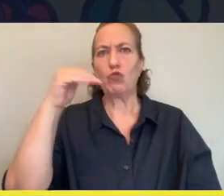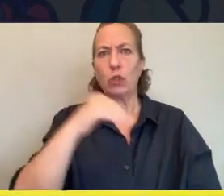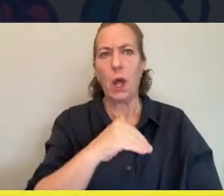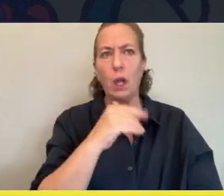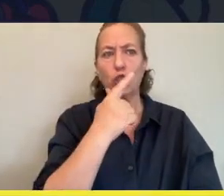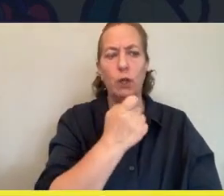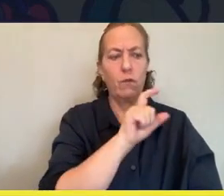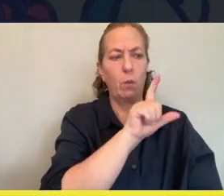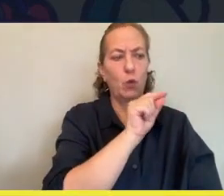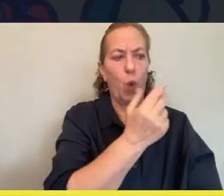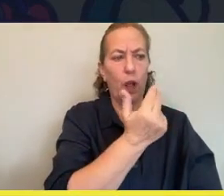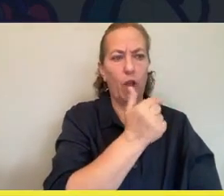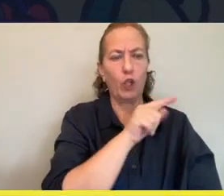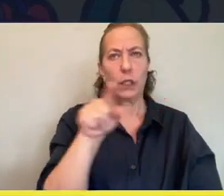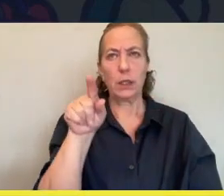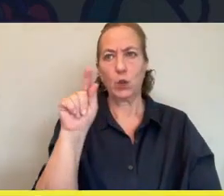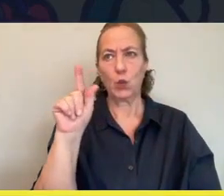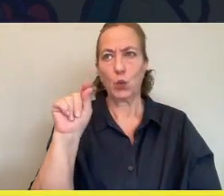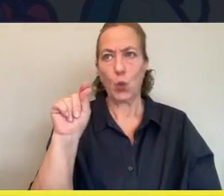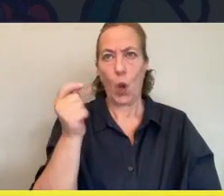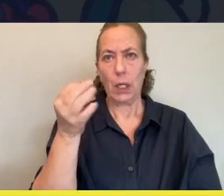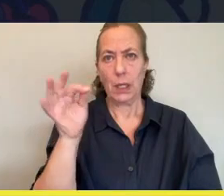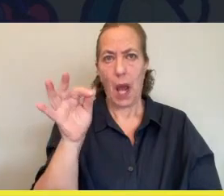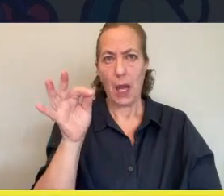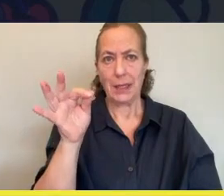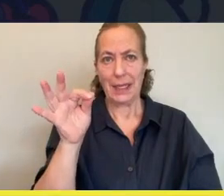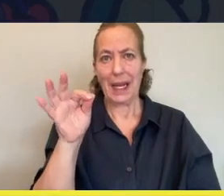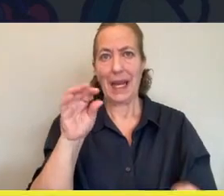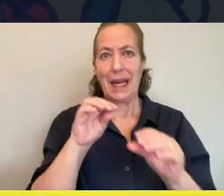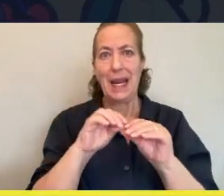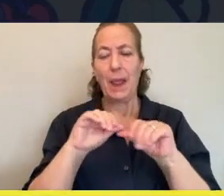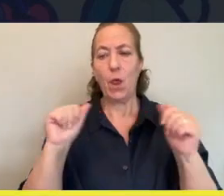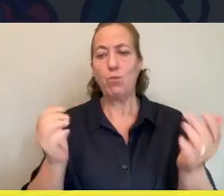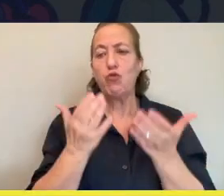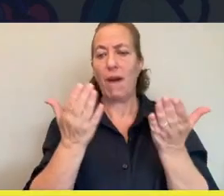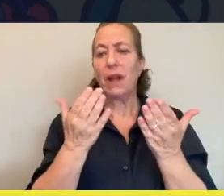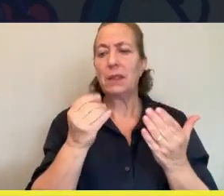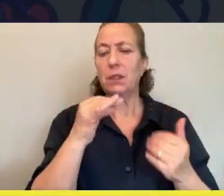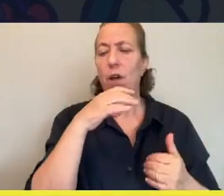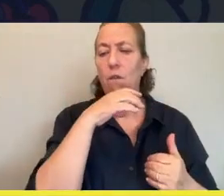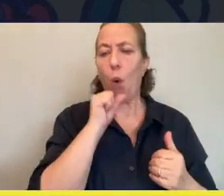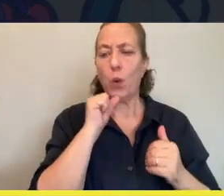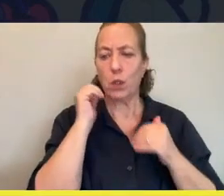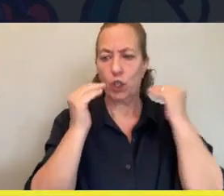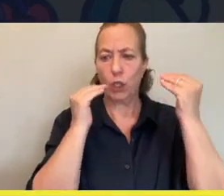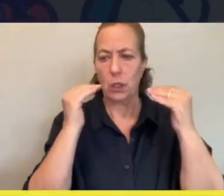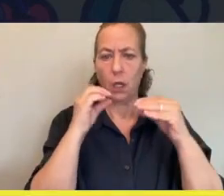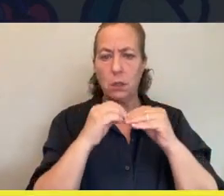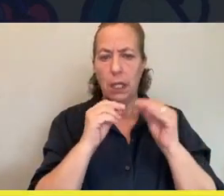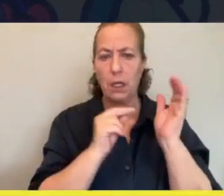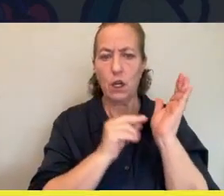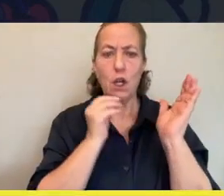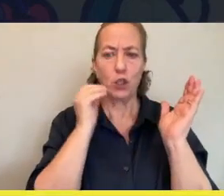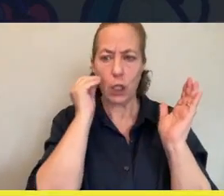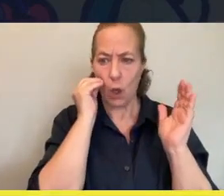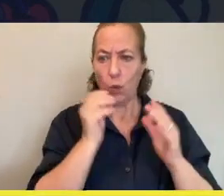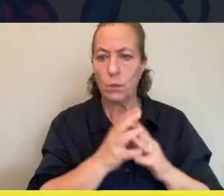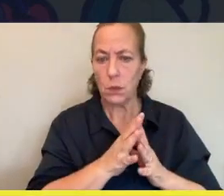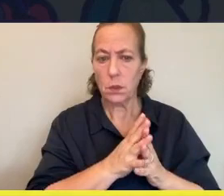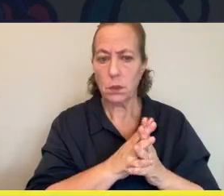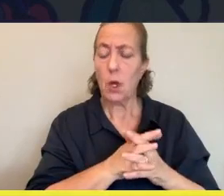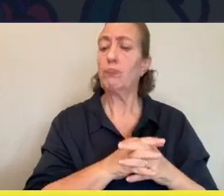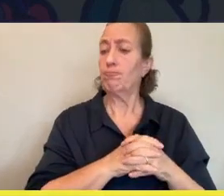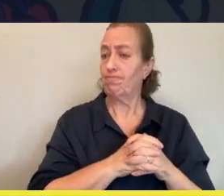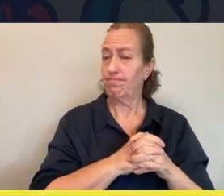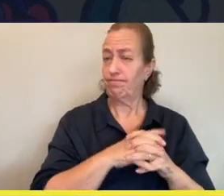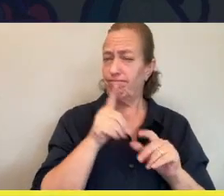2019 in the prevalence of older adults in nursing homes. So that really should worry us,